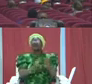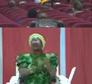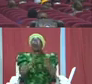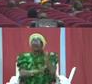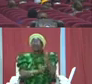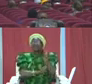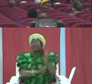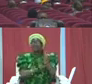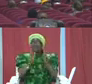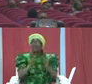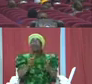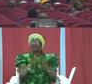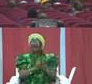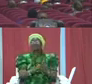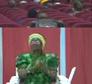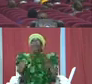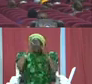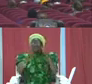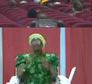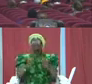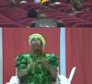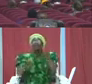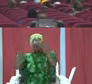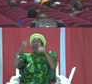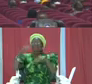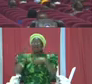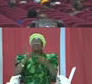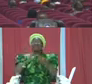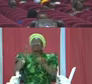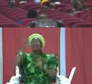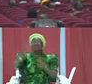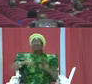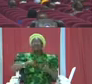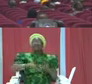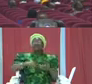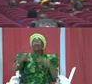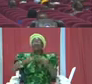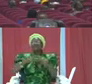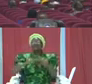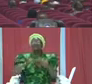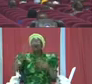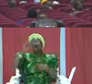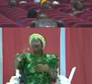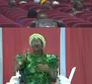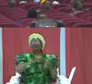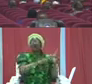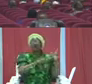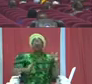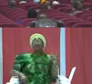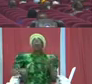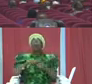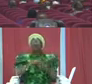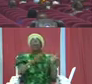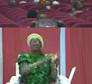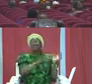to you, Lord, please restore them all. In Jesus' mighty name, we have prayed.